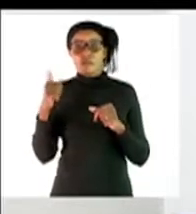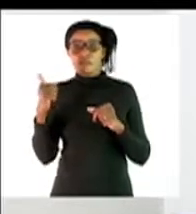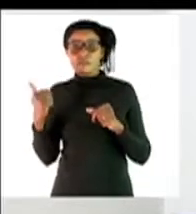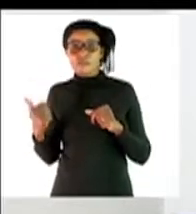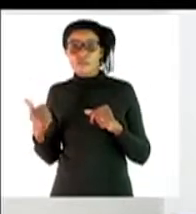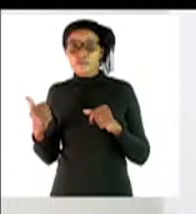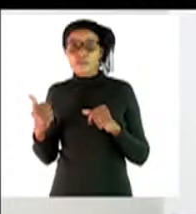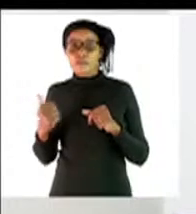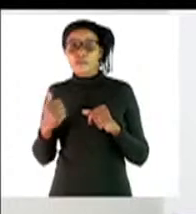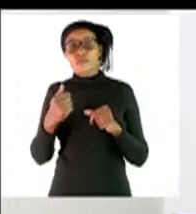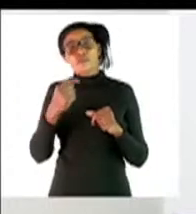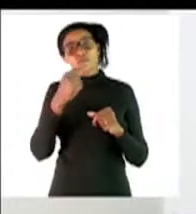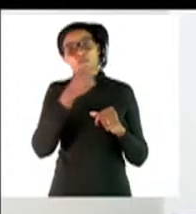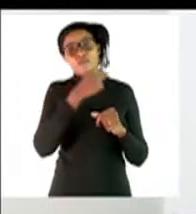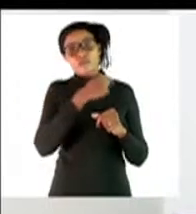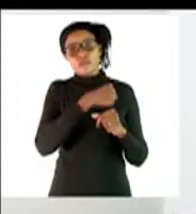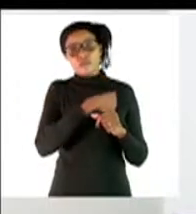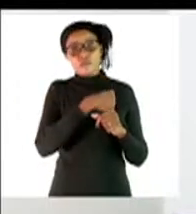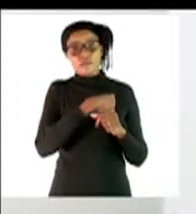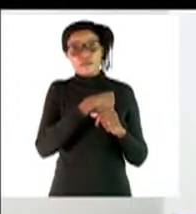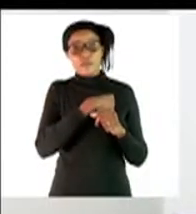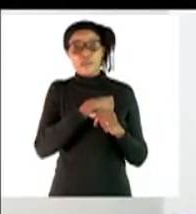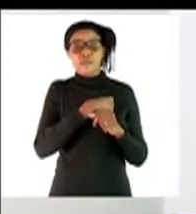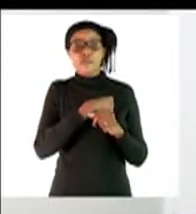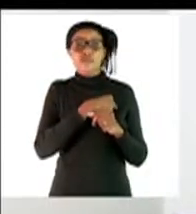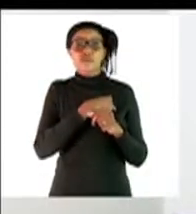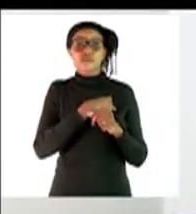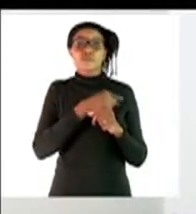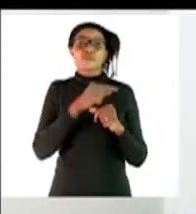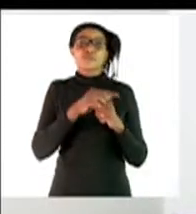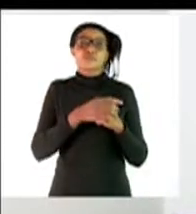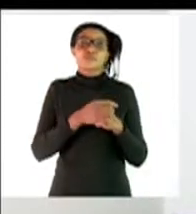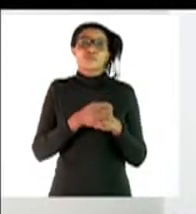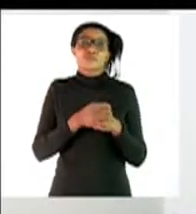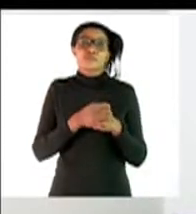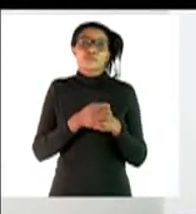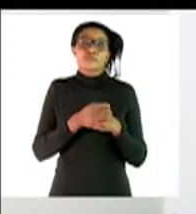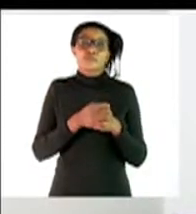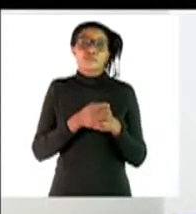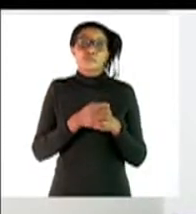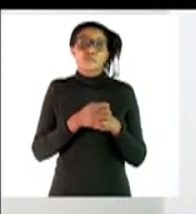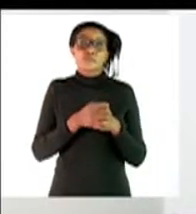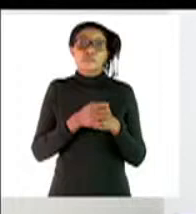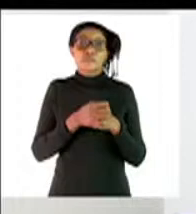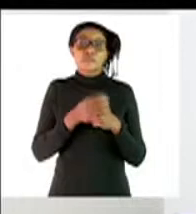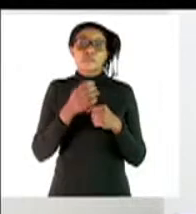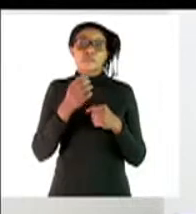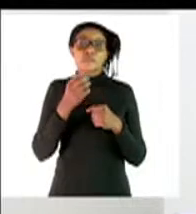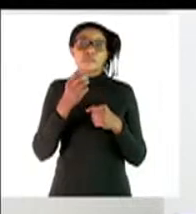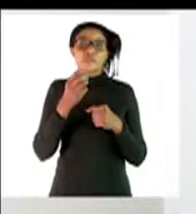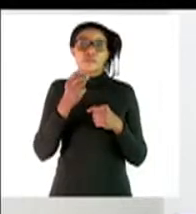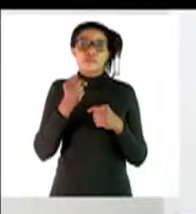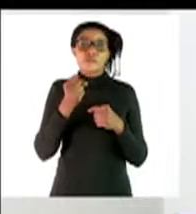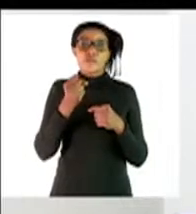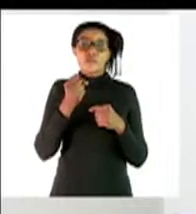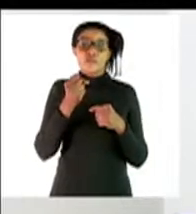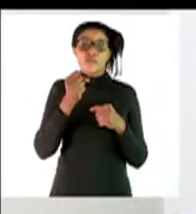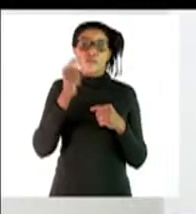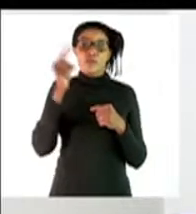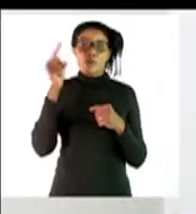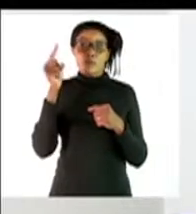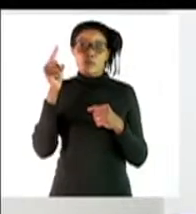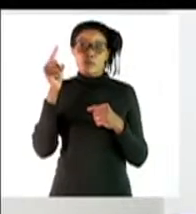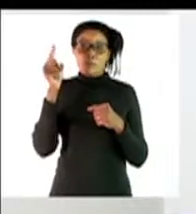other side is our females. We have to match the male with